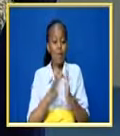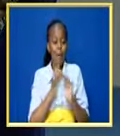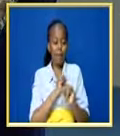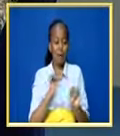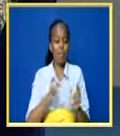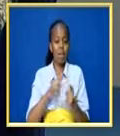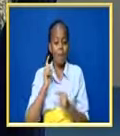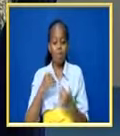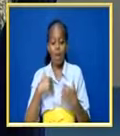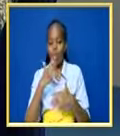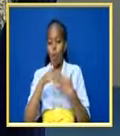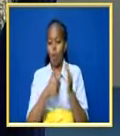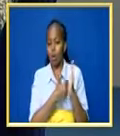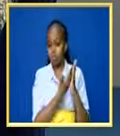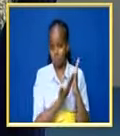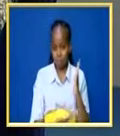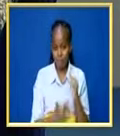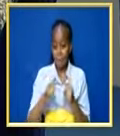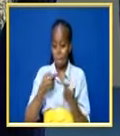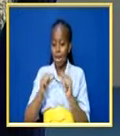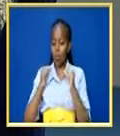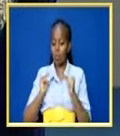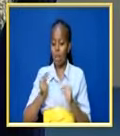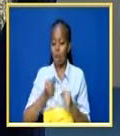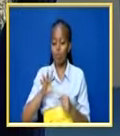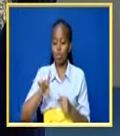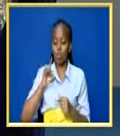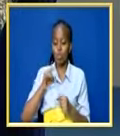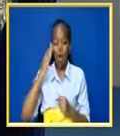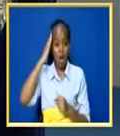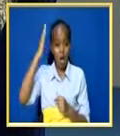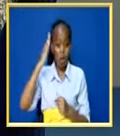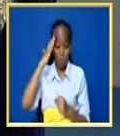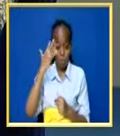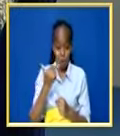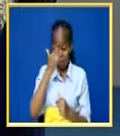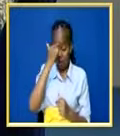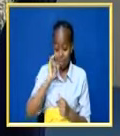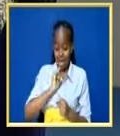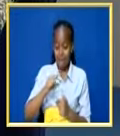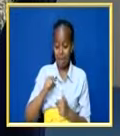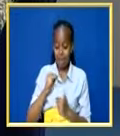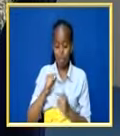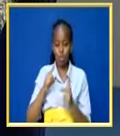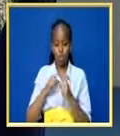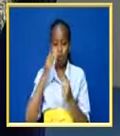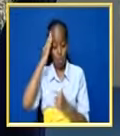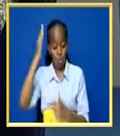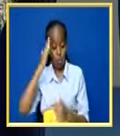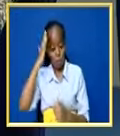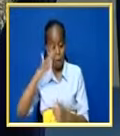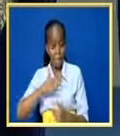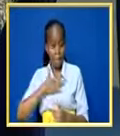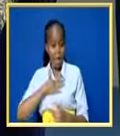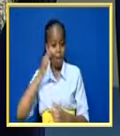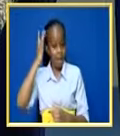has chosen a comb. I have chosen a comb because I need to kind of comb my hair.